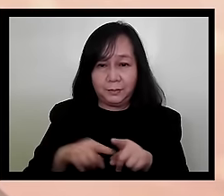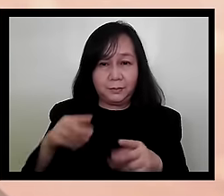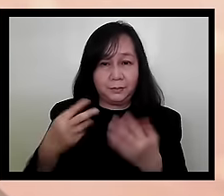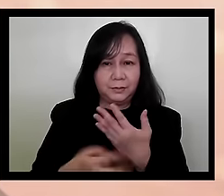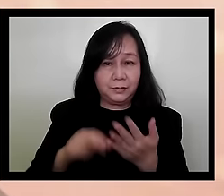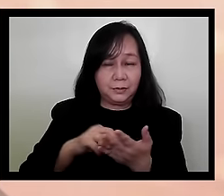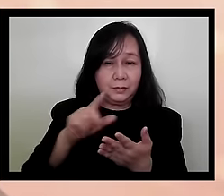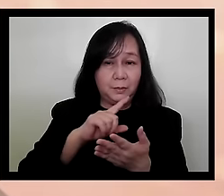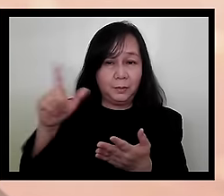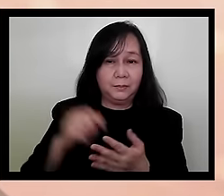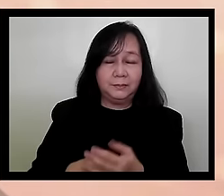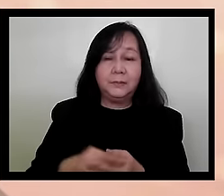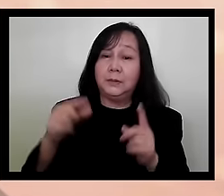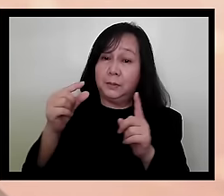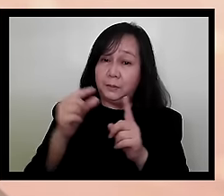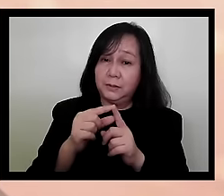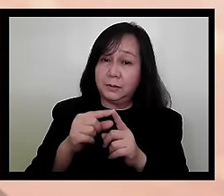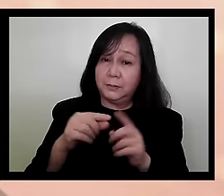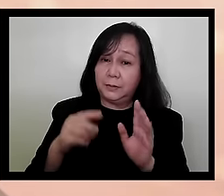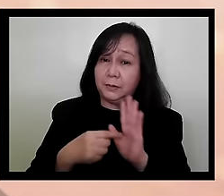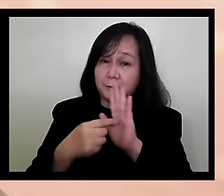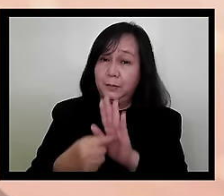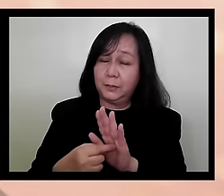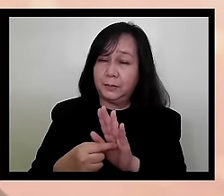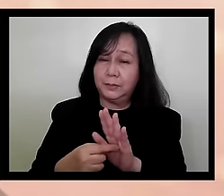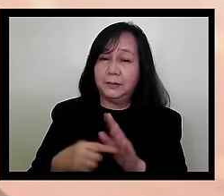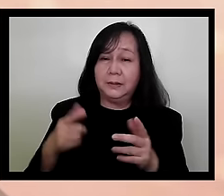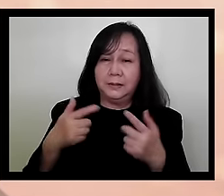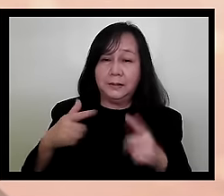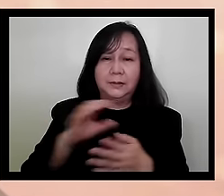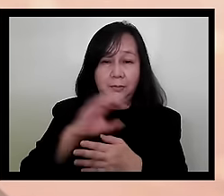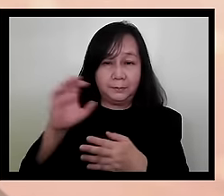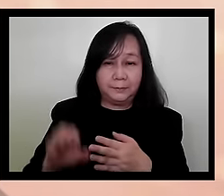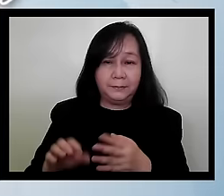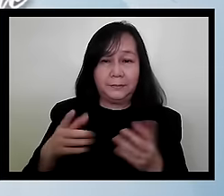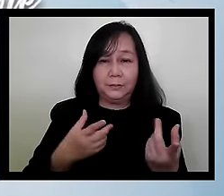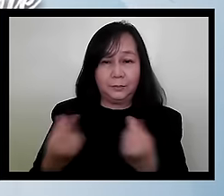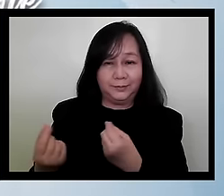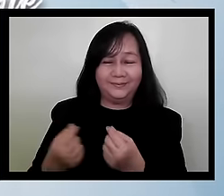Lord the word has been exposed let us now fulfill